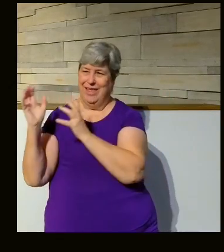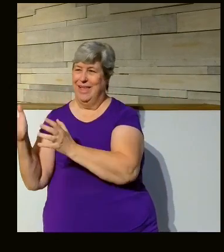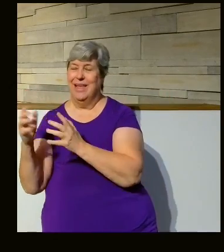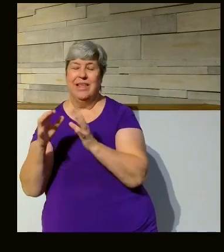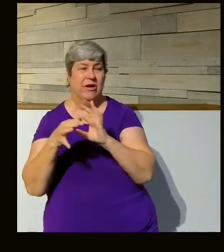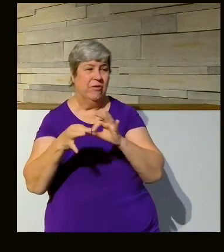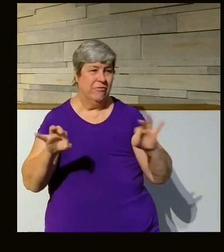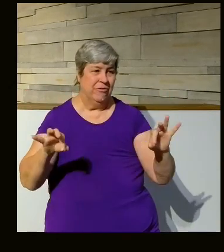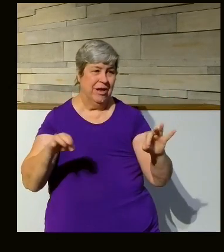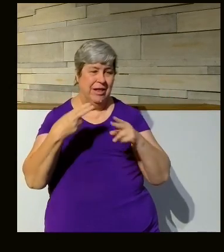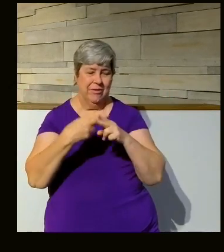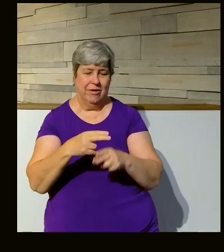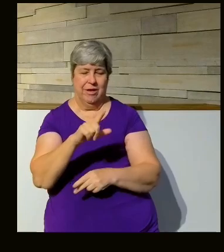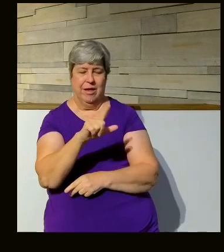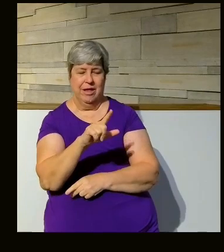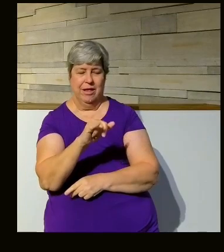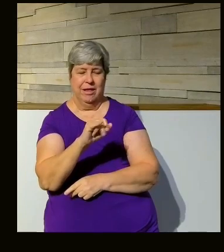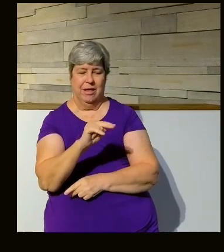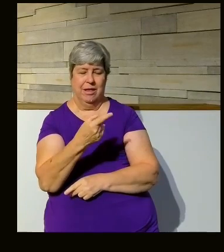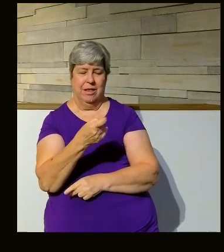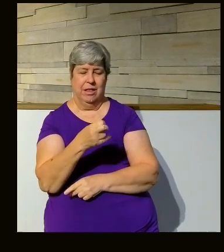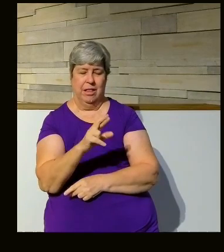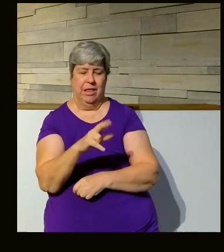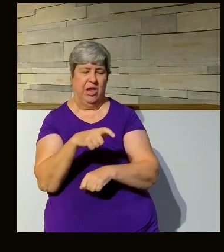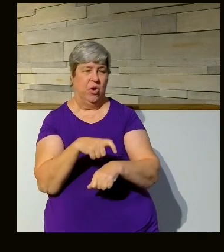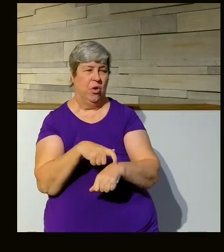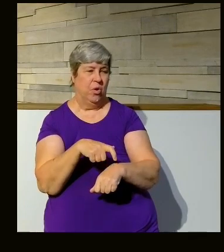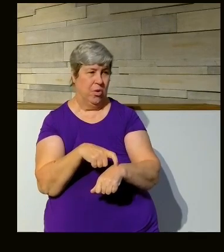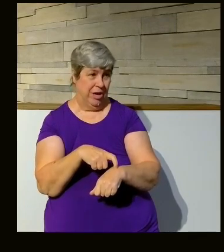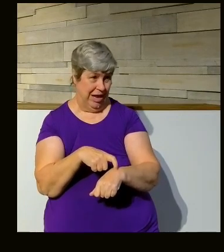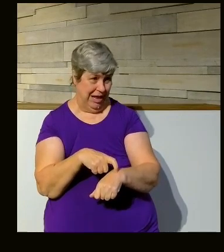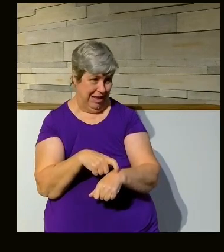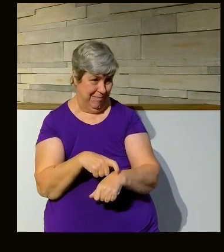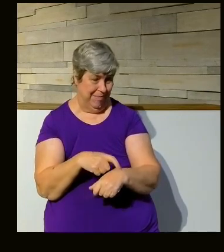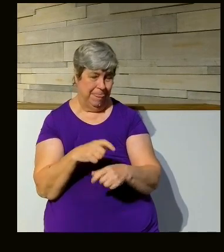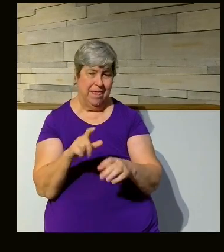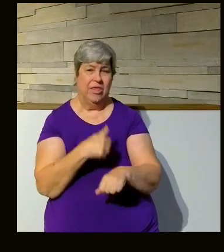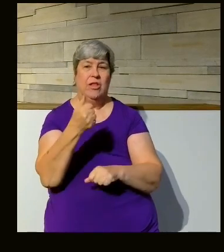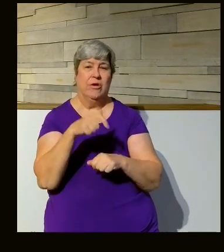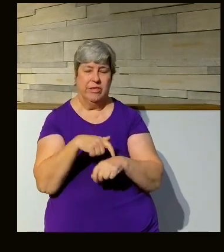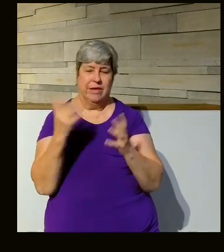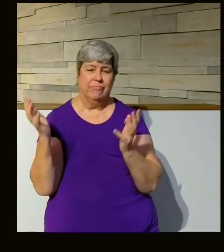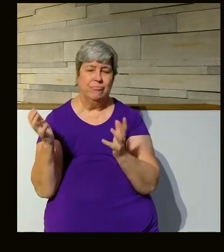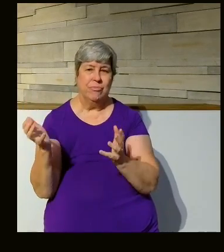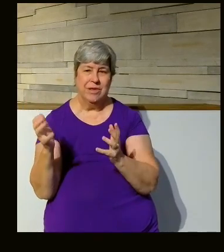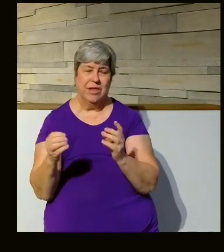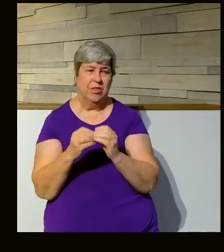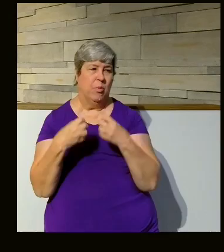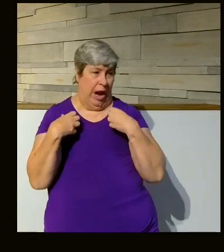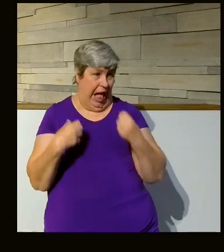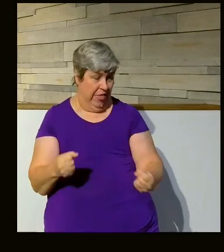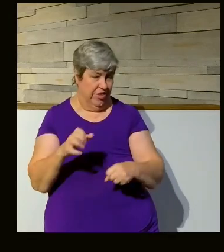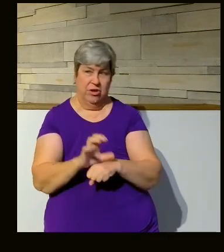actual phrase for it, it's called linger time. It's after church. What's the linger time? And the linger time, the longer the linger time, the healthier the church usually